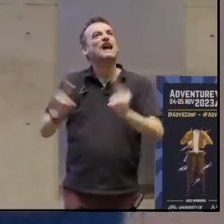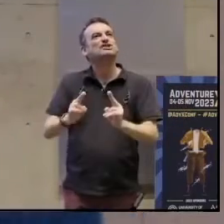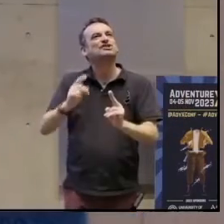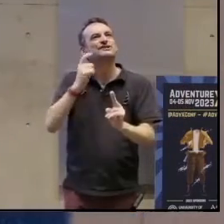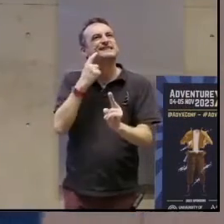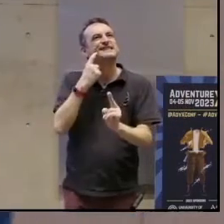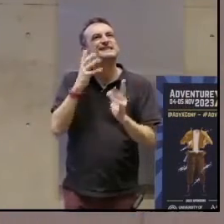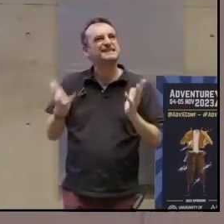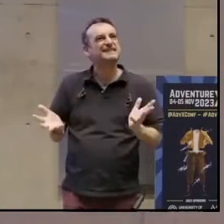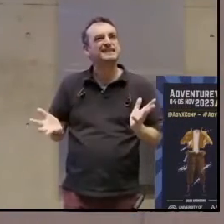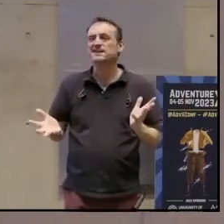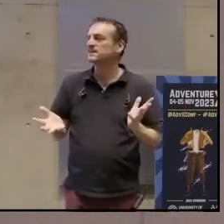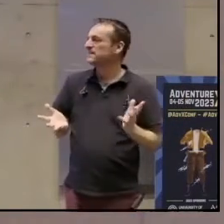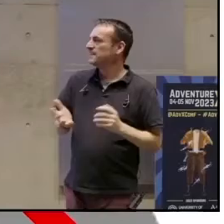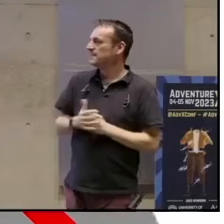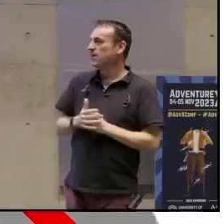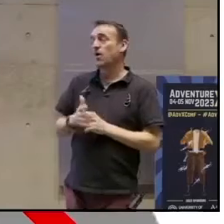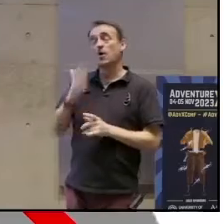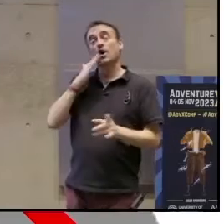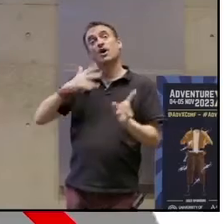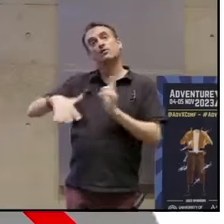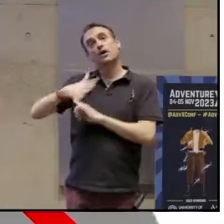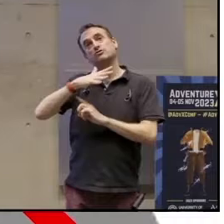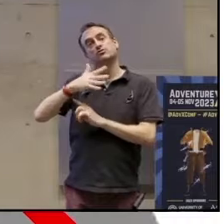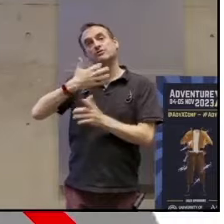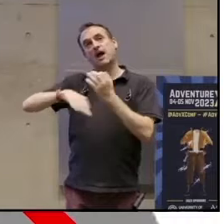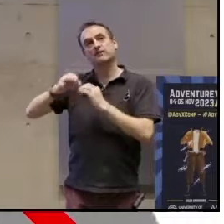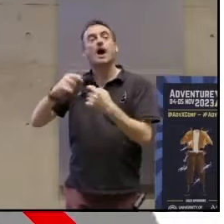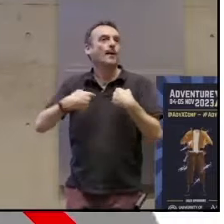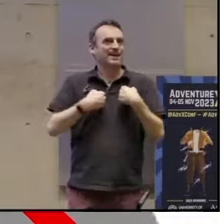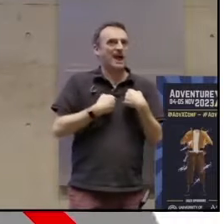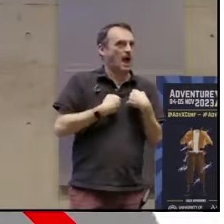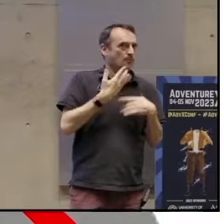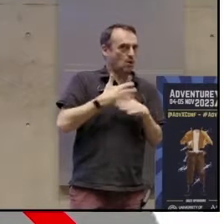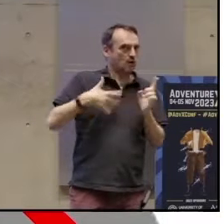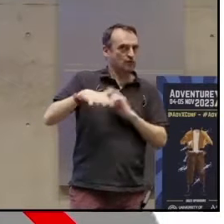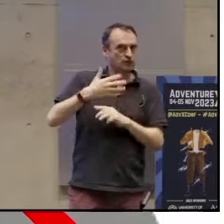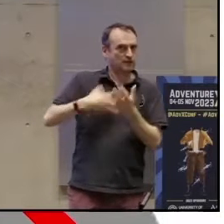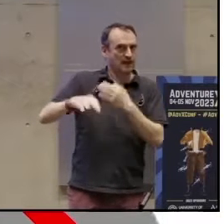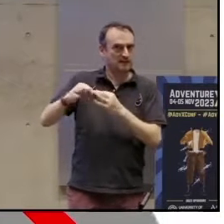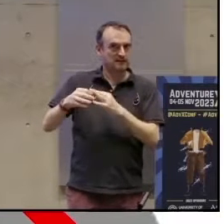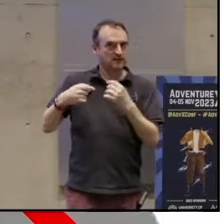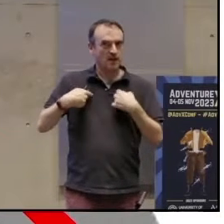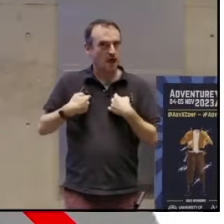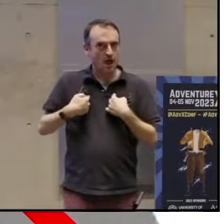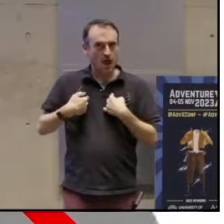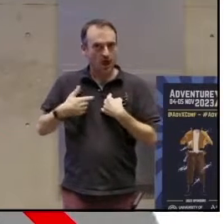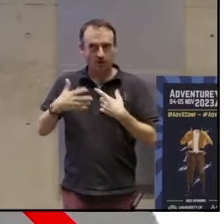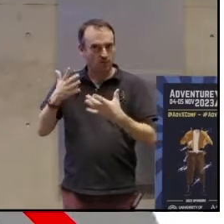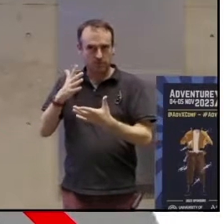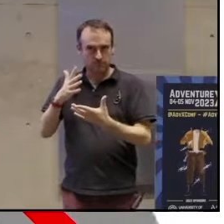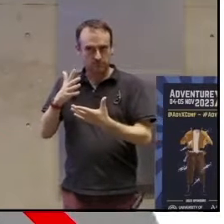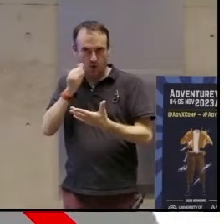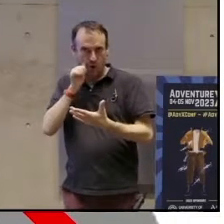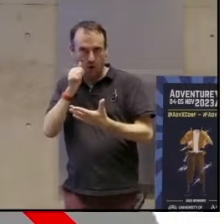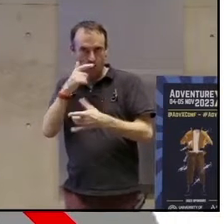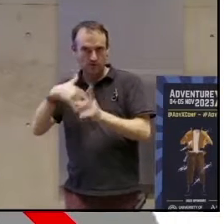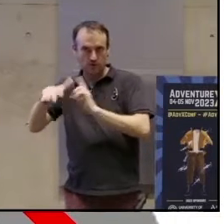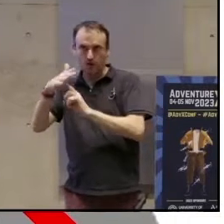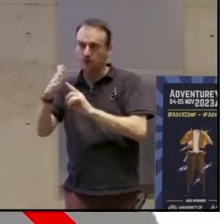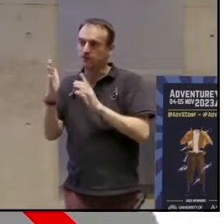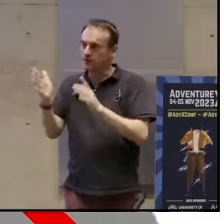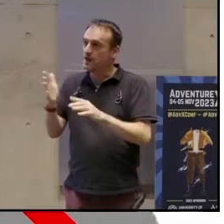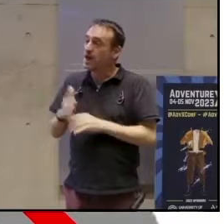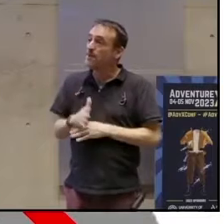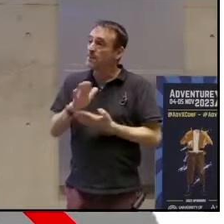of sociological science. I am not a science denier. Let me be clear. I like sociology as well. But some things get extrapolated far